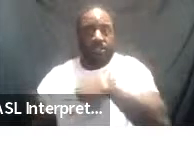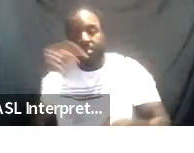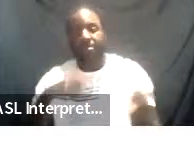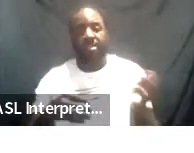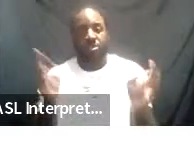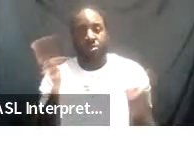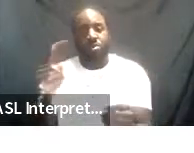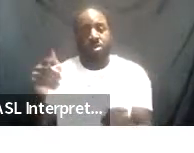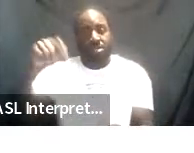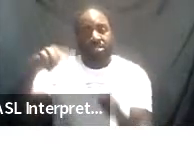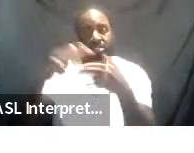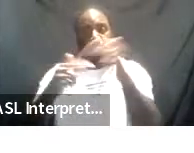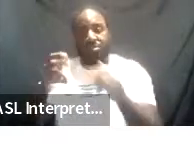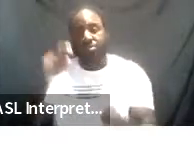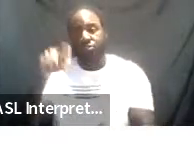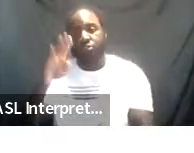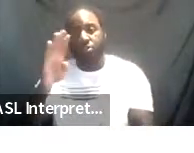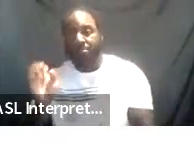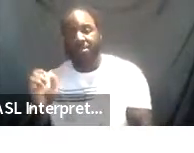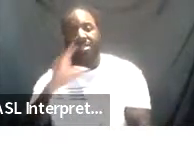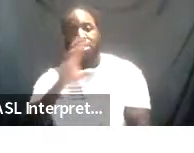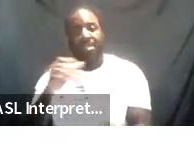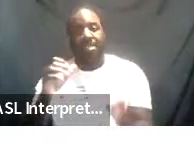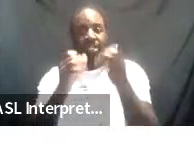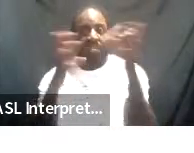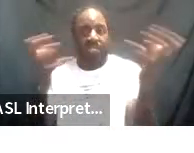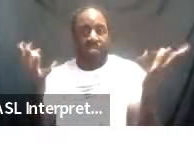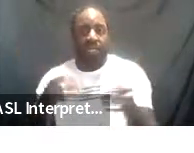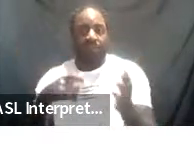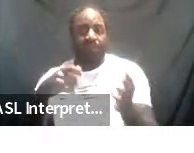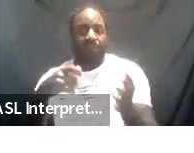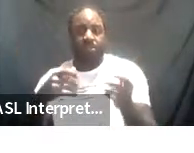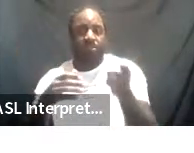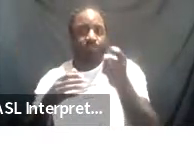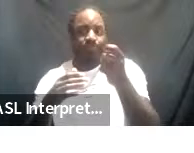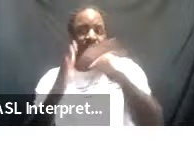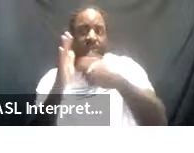sited, and there is an opioid crisis going on in the city.